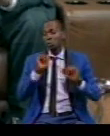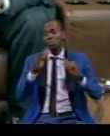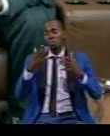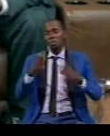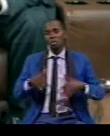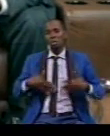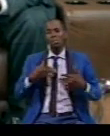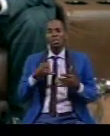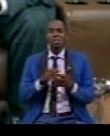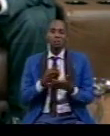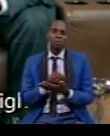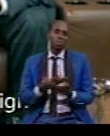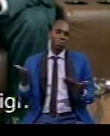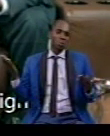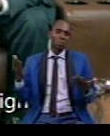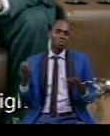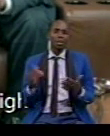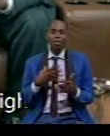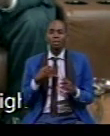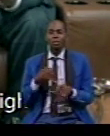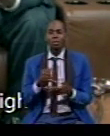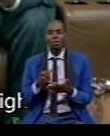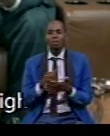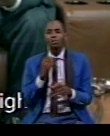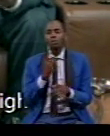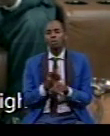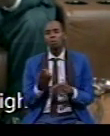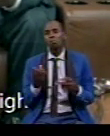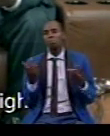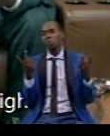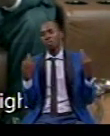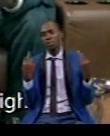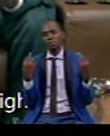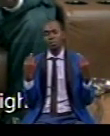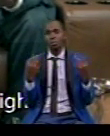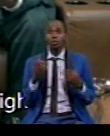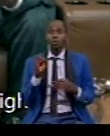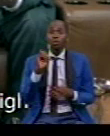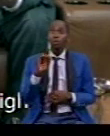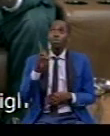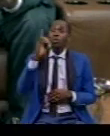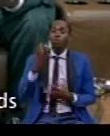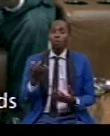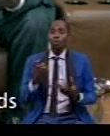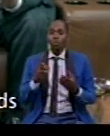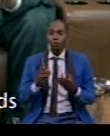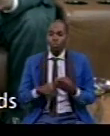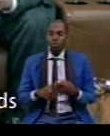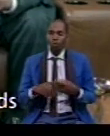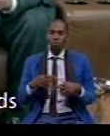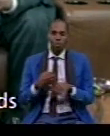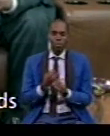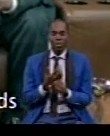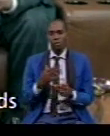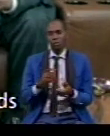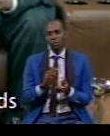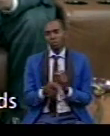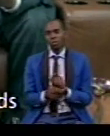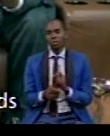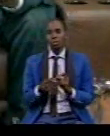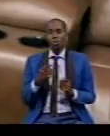the controller of your own life. You cannot have all the favor of